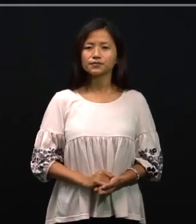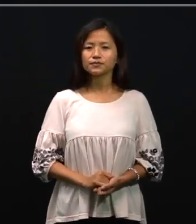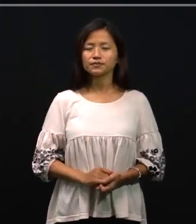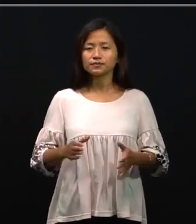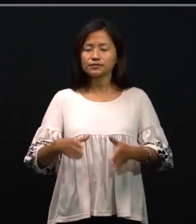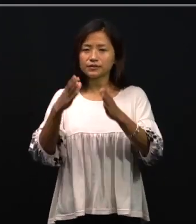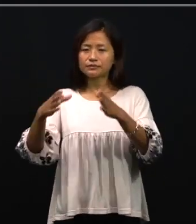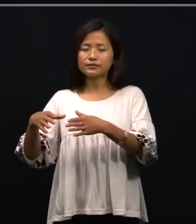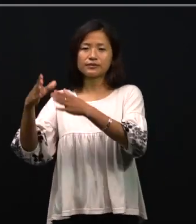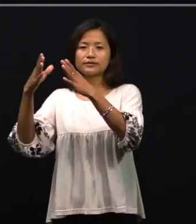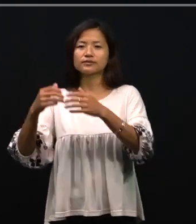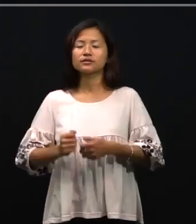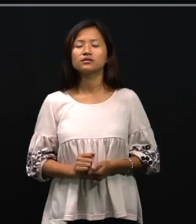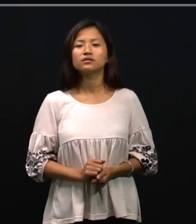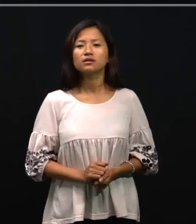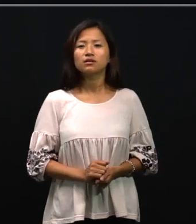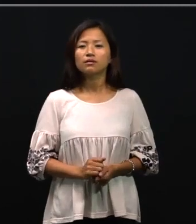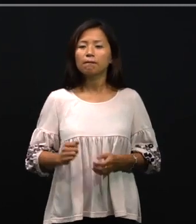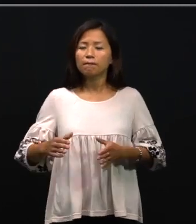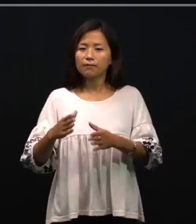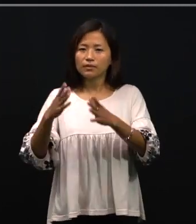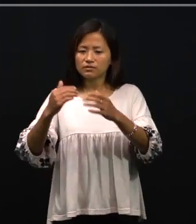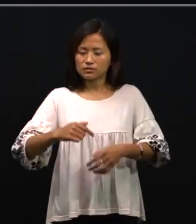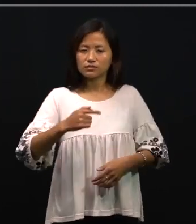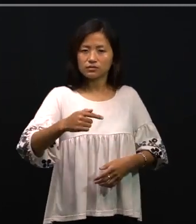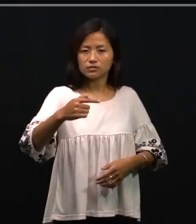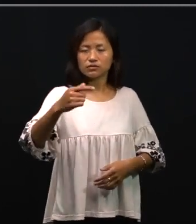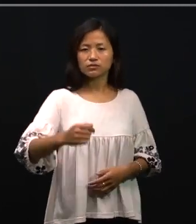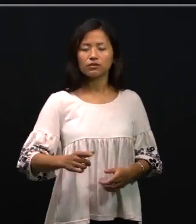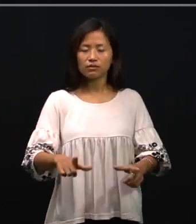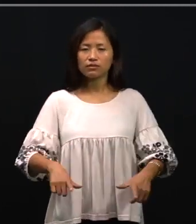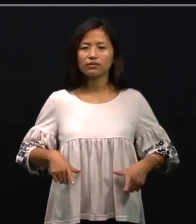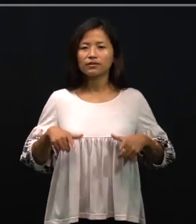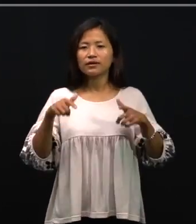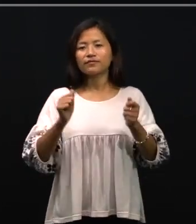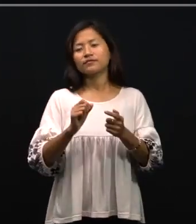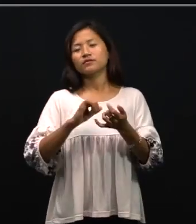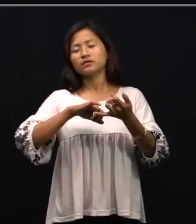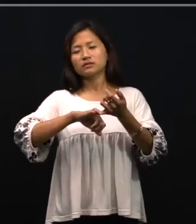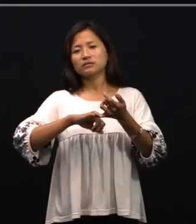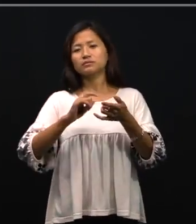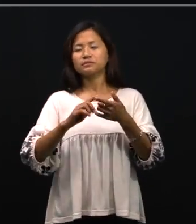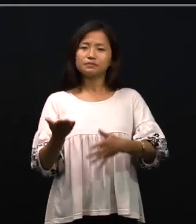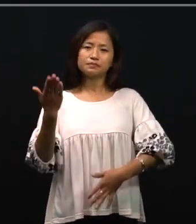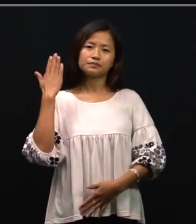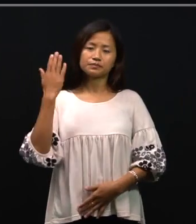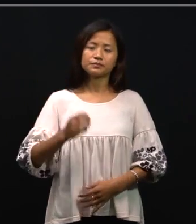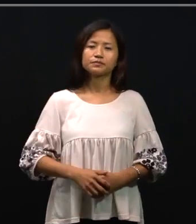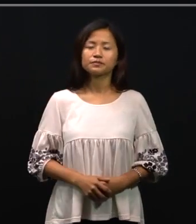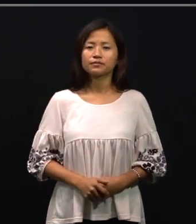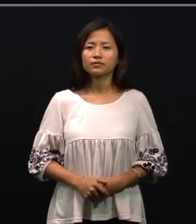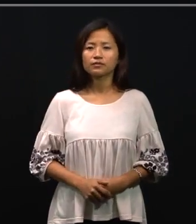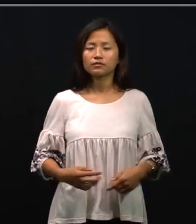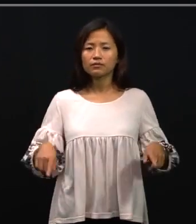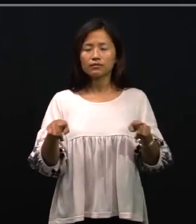plants, the plants continue to grow throughout their lifespan. The plants continue to grow throughout the lifespan,